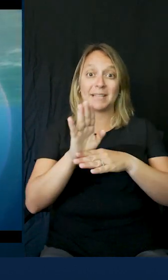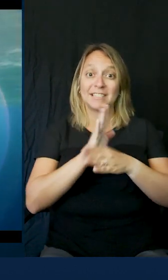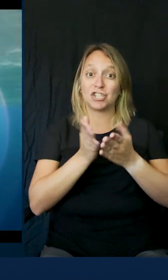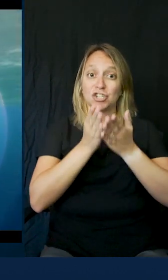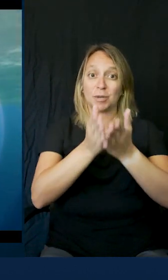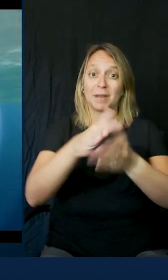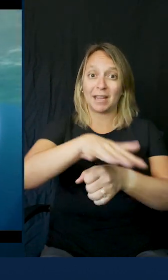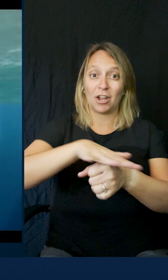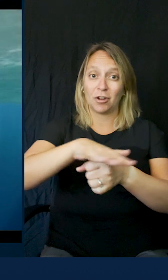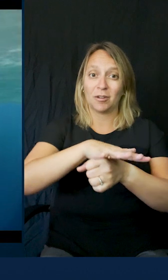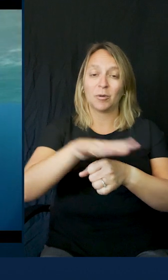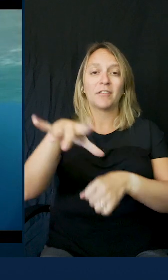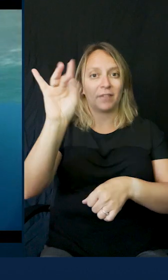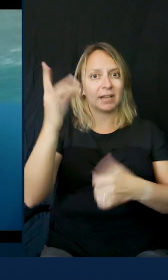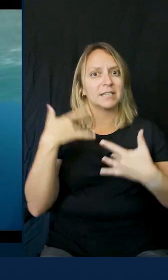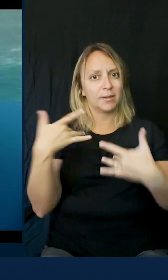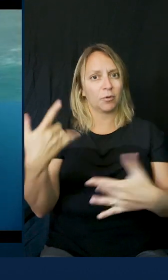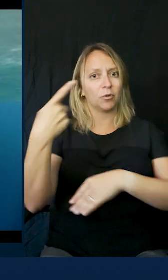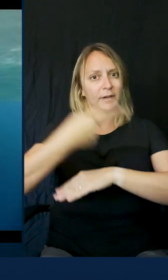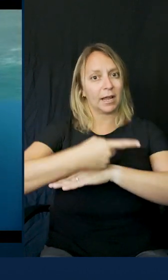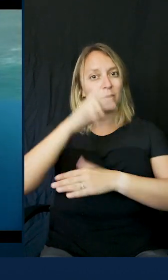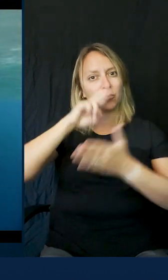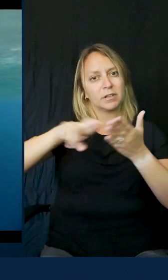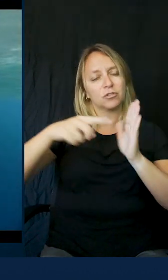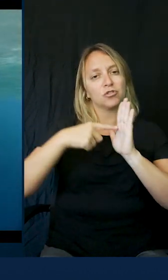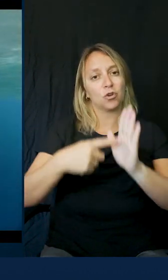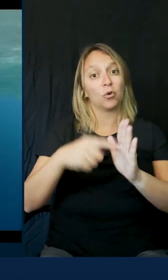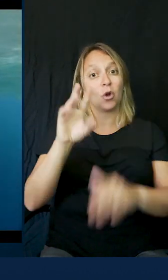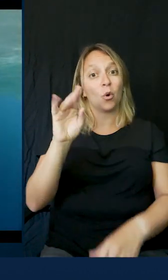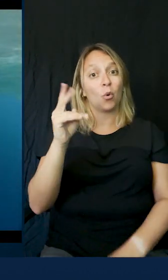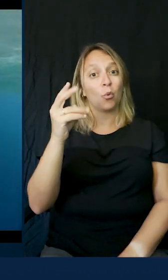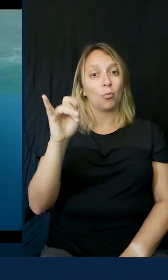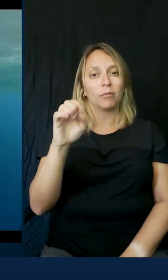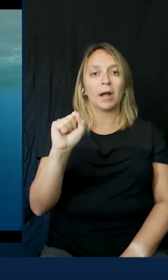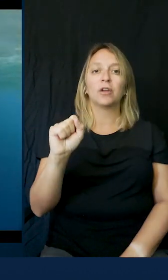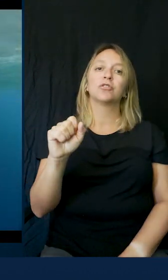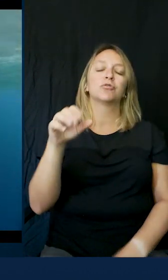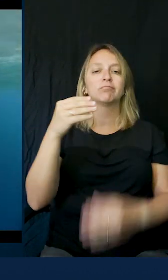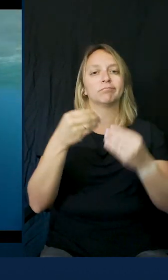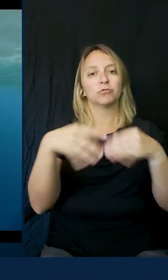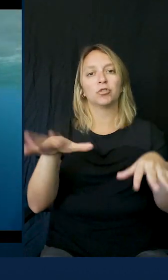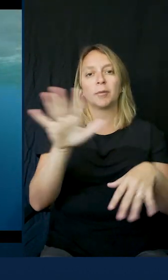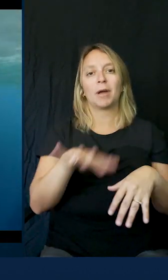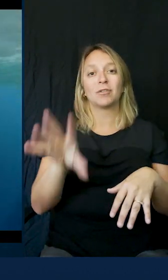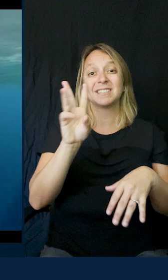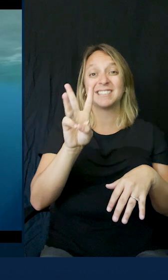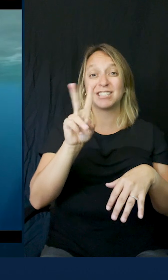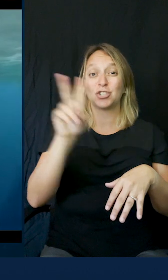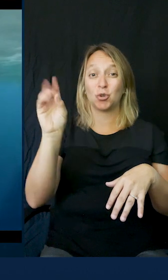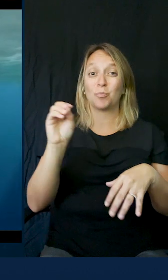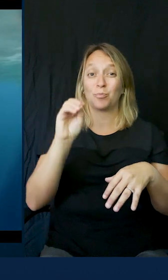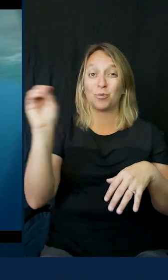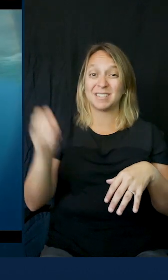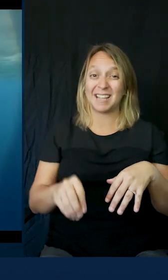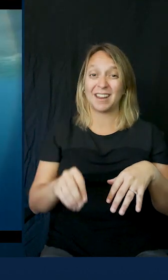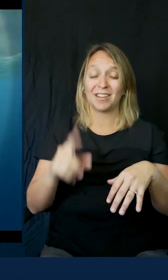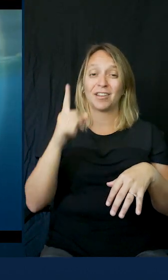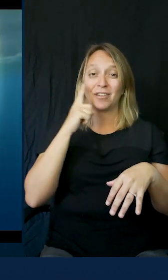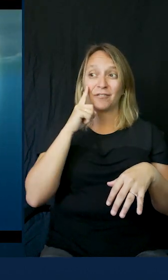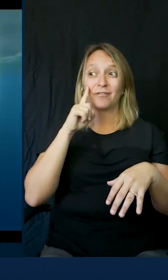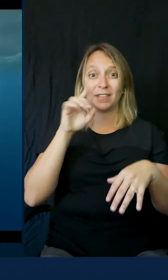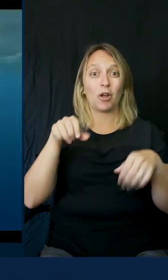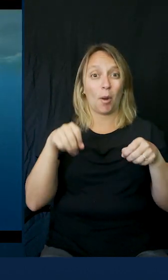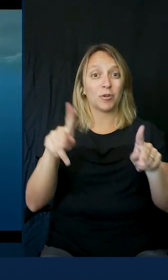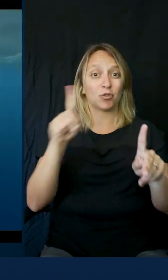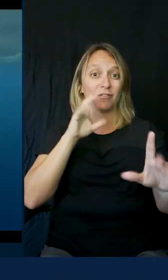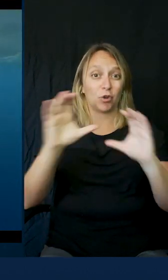finding that on a typical day, our research shows that whales are losing about 62% of their opportunities for long-range communication.